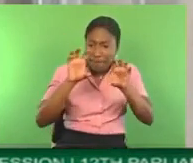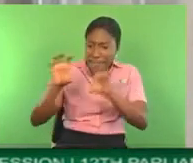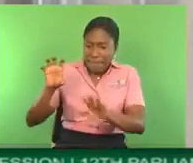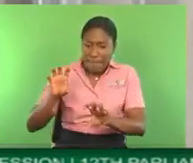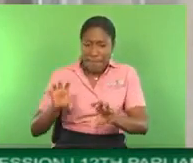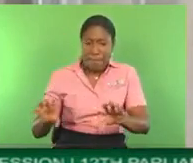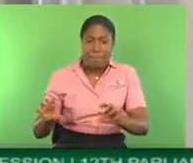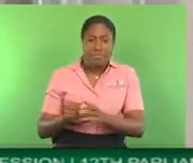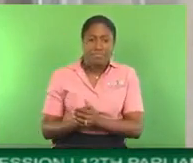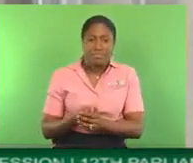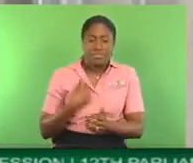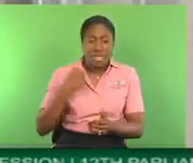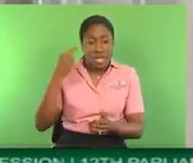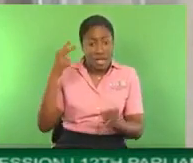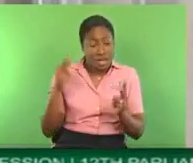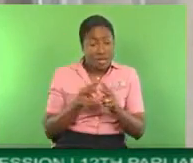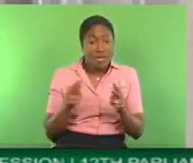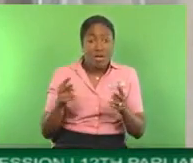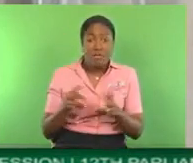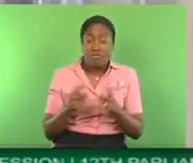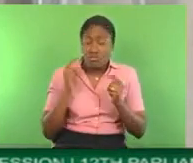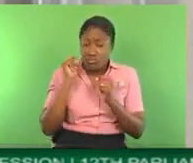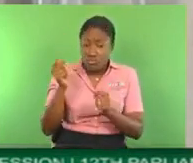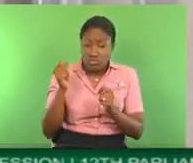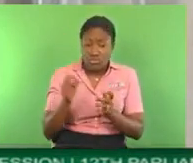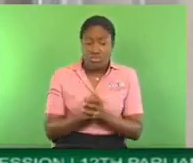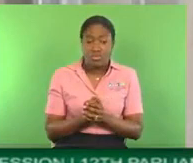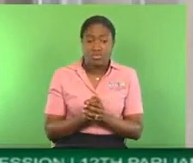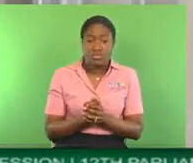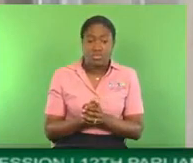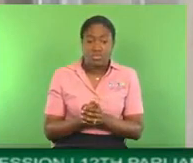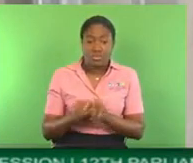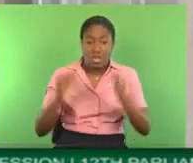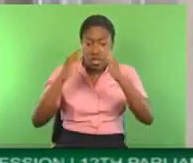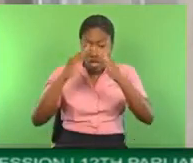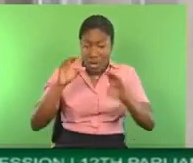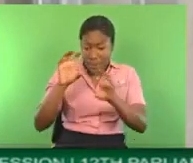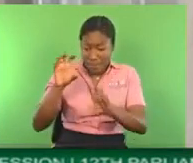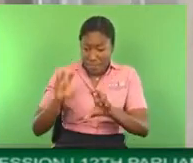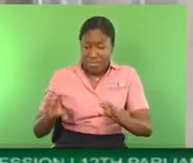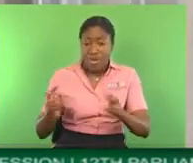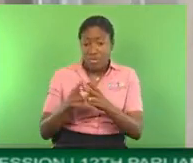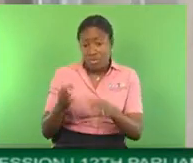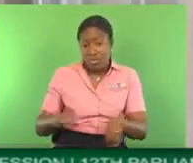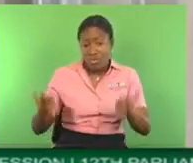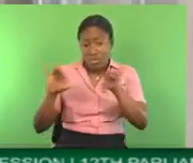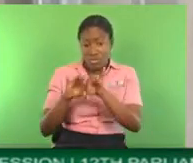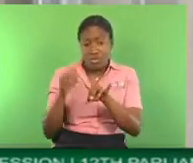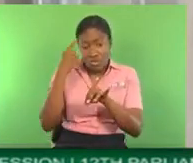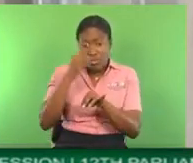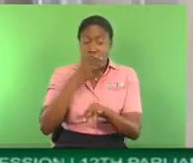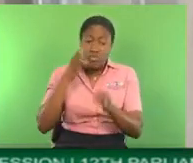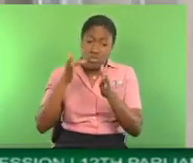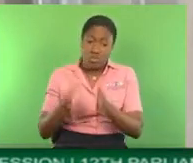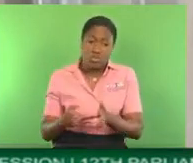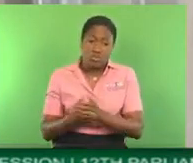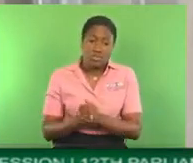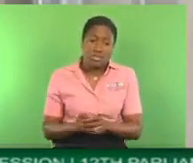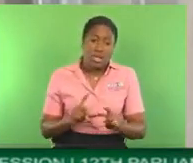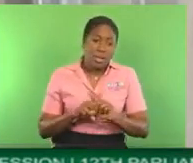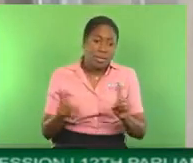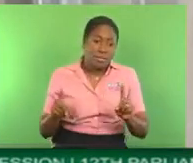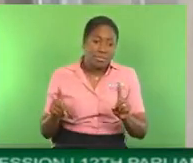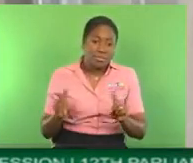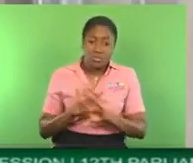am deeply troubled by this issue. Packing houses are vital components of agricultural supply chain, yet they are